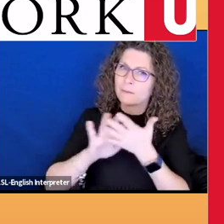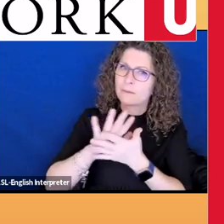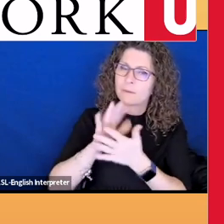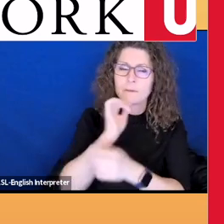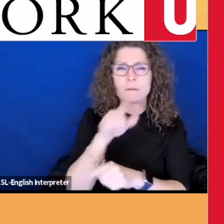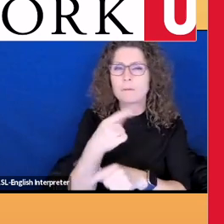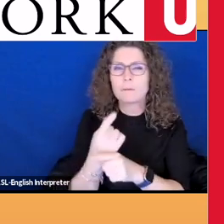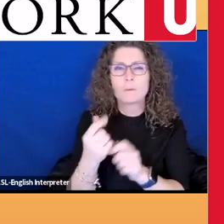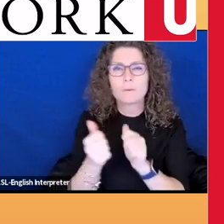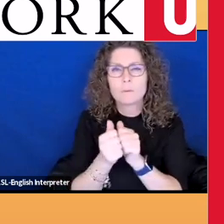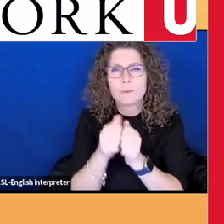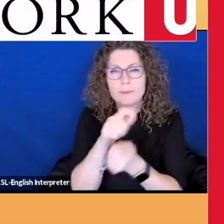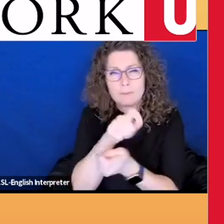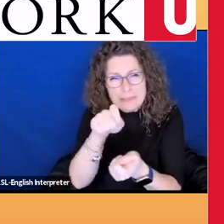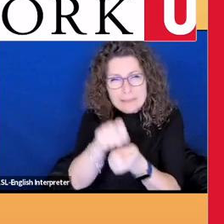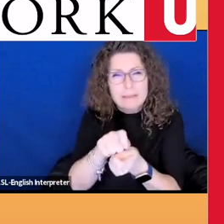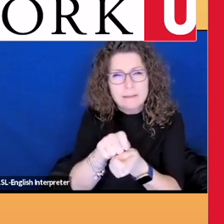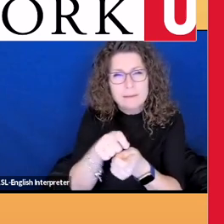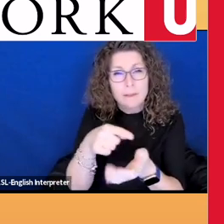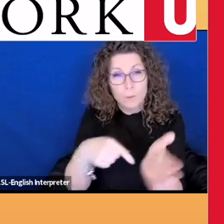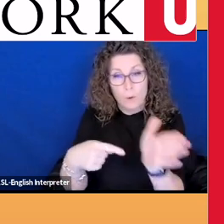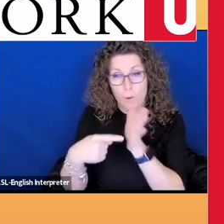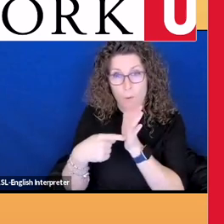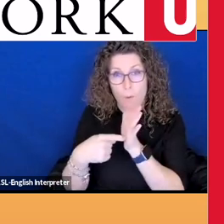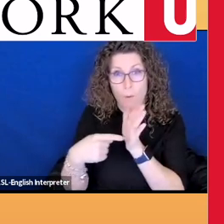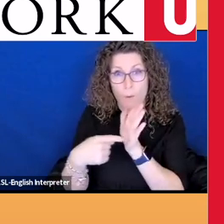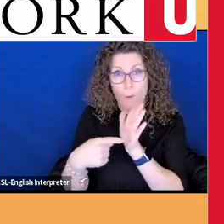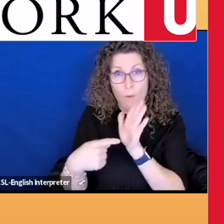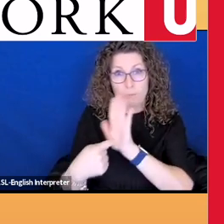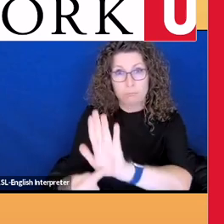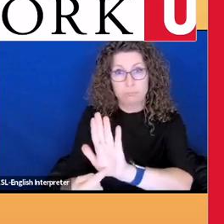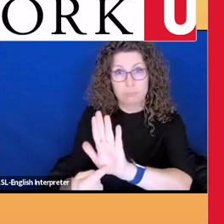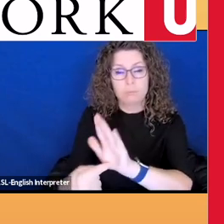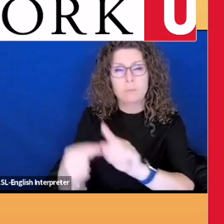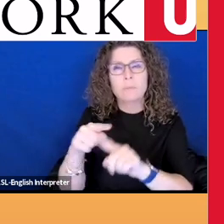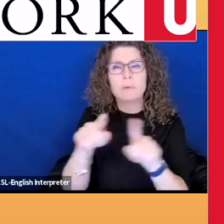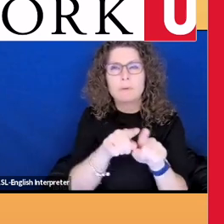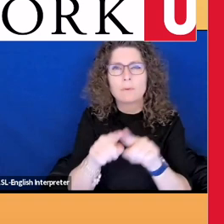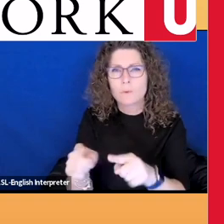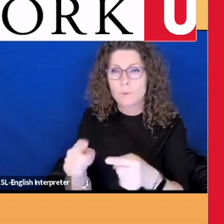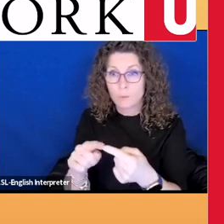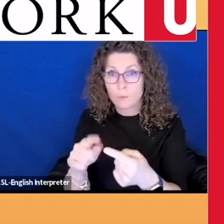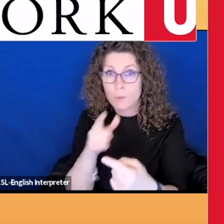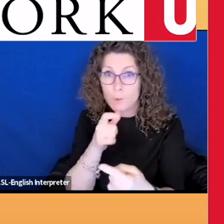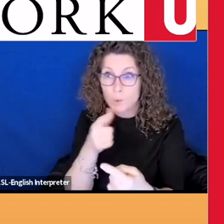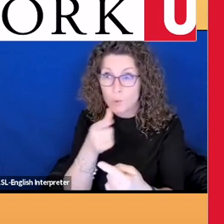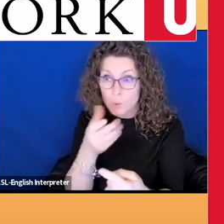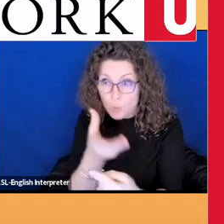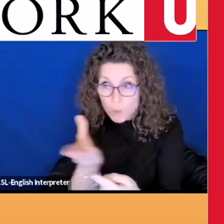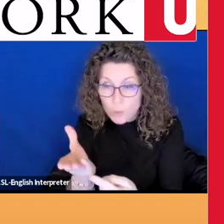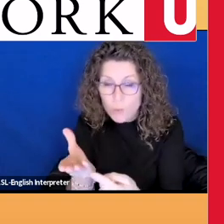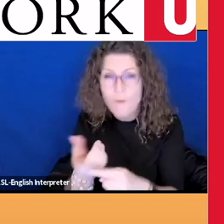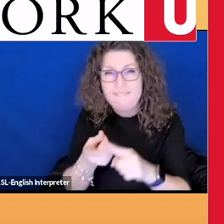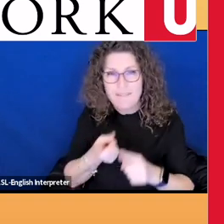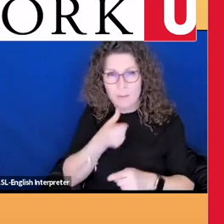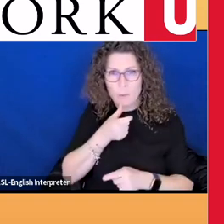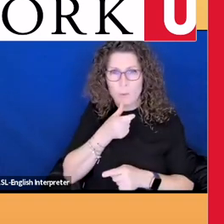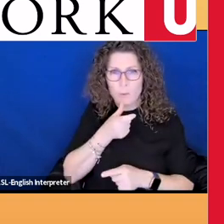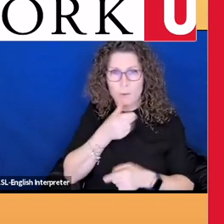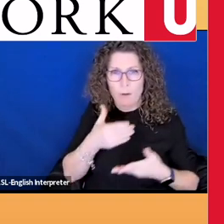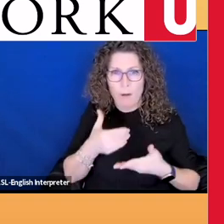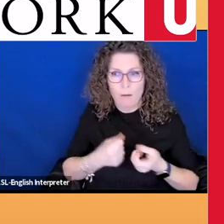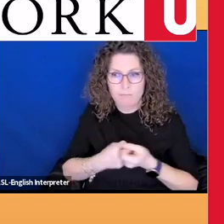of what precisely is owed, but also to whom and by whom. This shift in